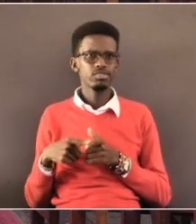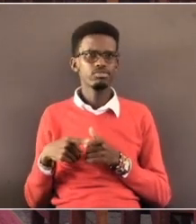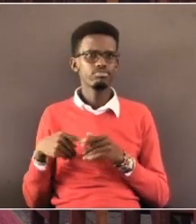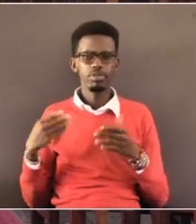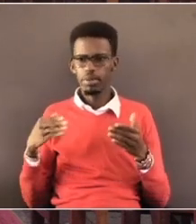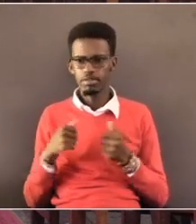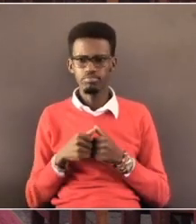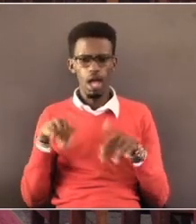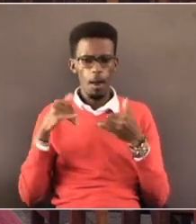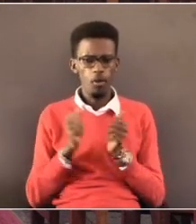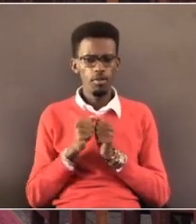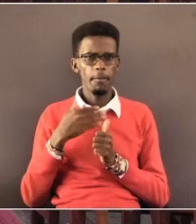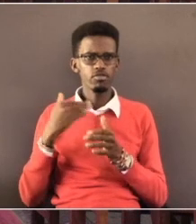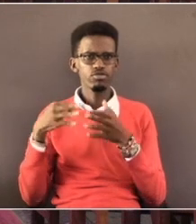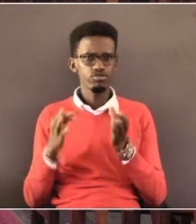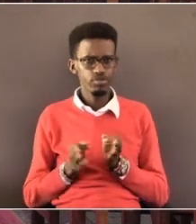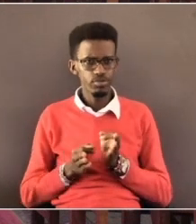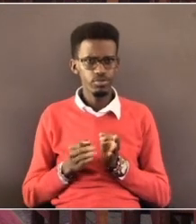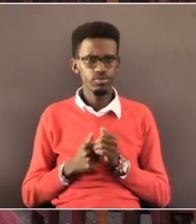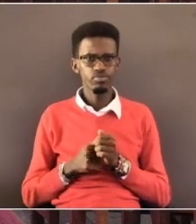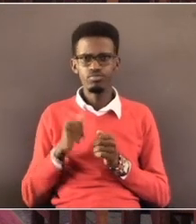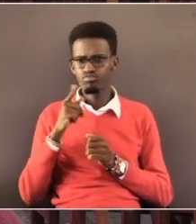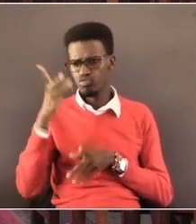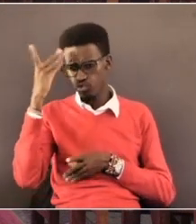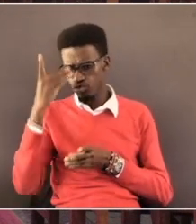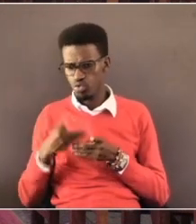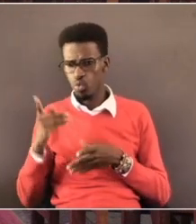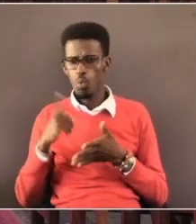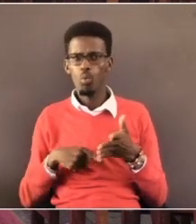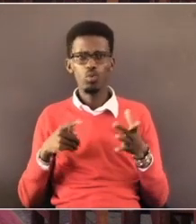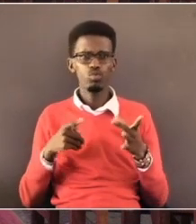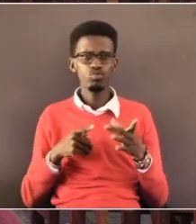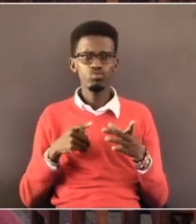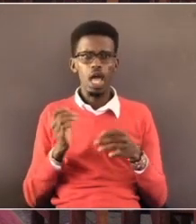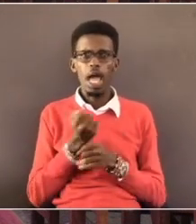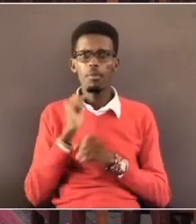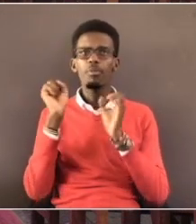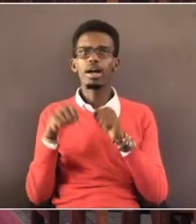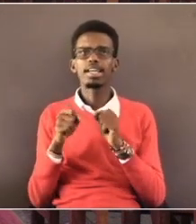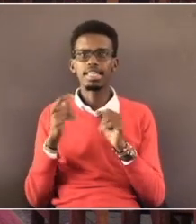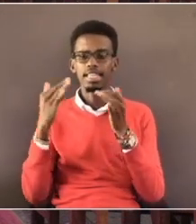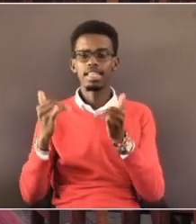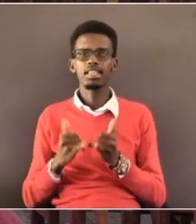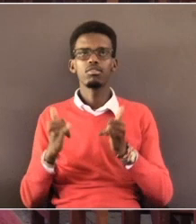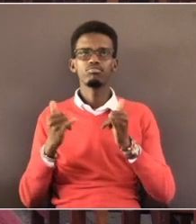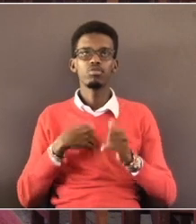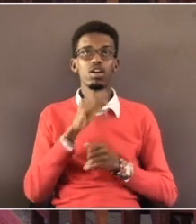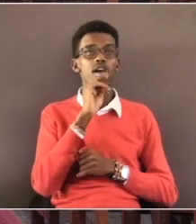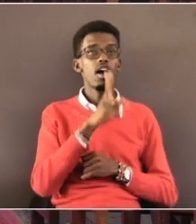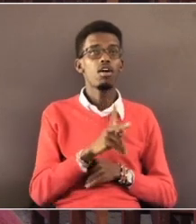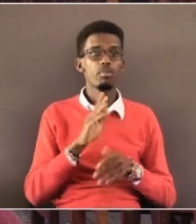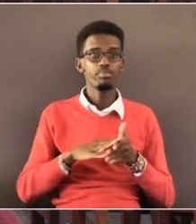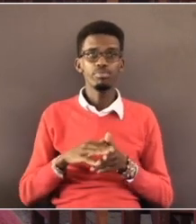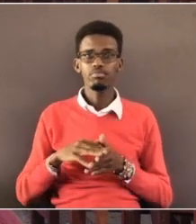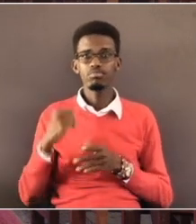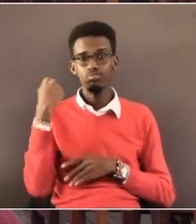family. Non-negotiable is you decide what is a non-negotiable. Like right now, are you okay being